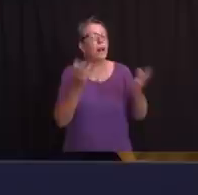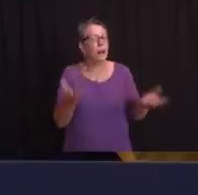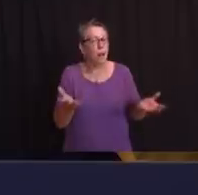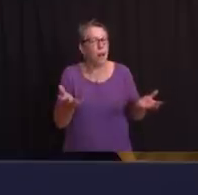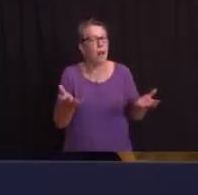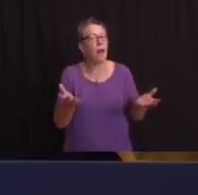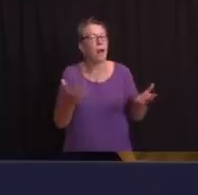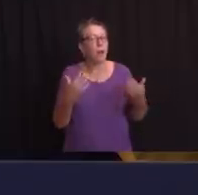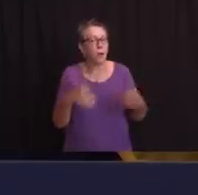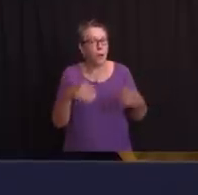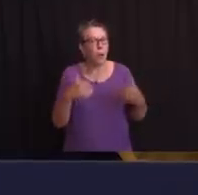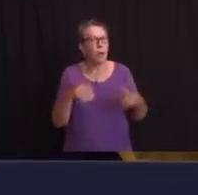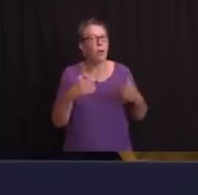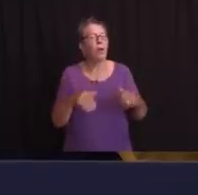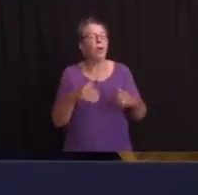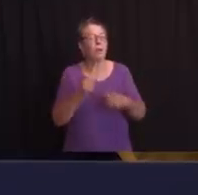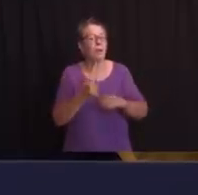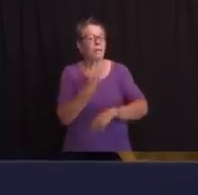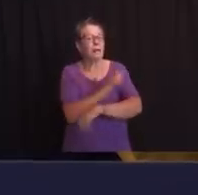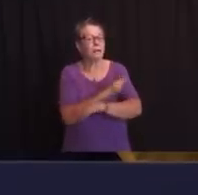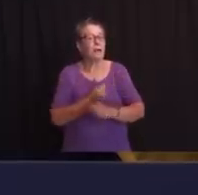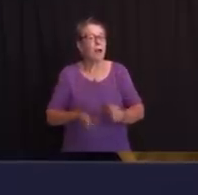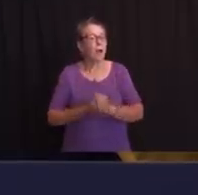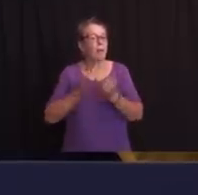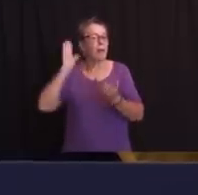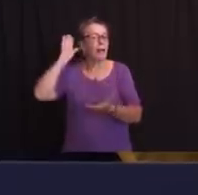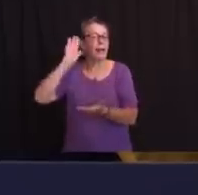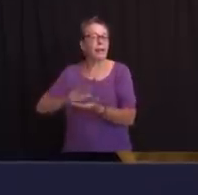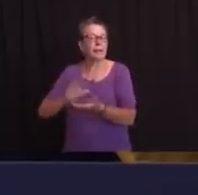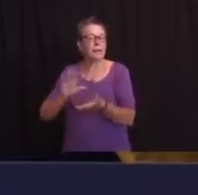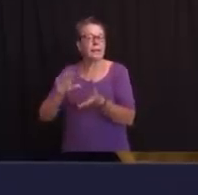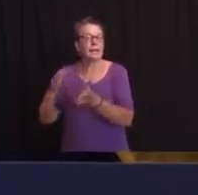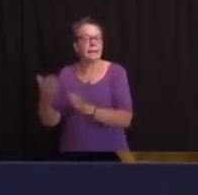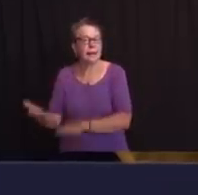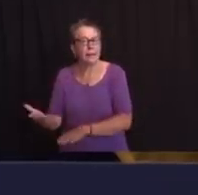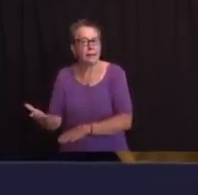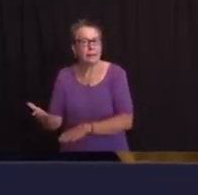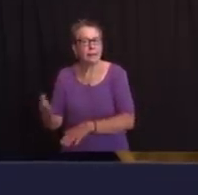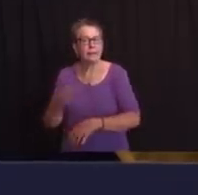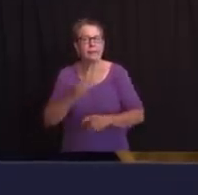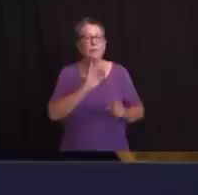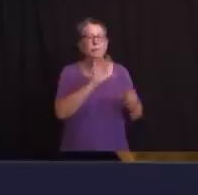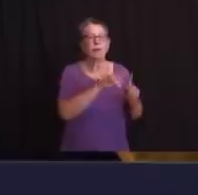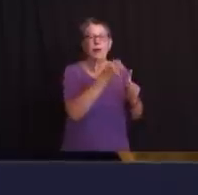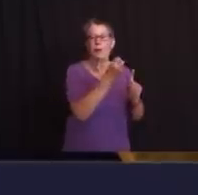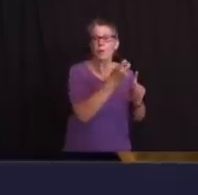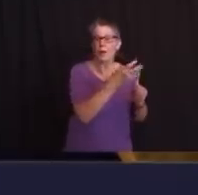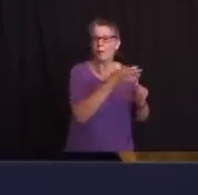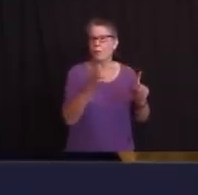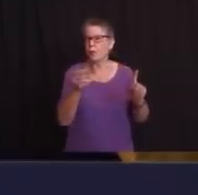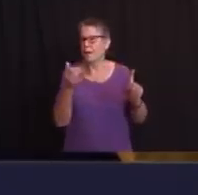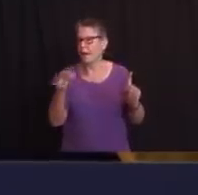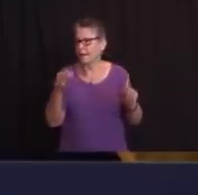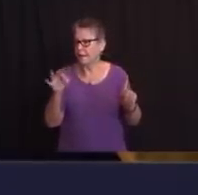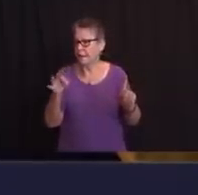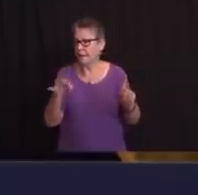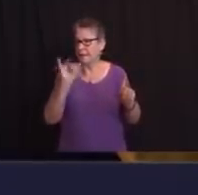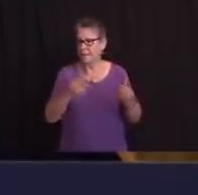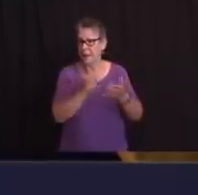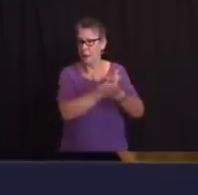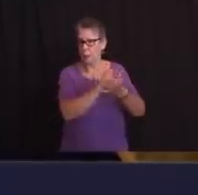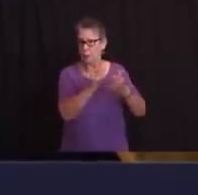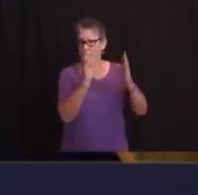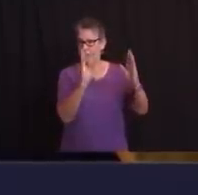that I went through July 12th to July 19th, I guess your question is, can you get that on a daily basis? Who was vaccinated, who's